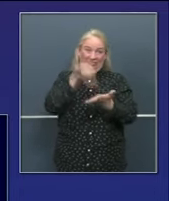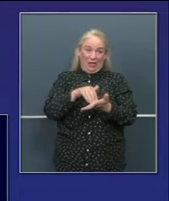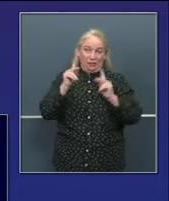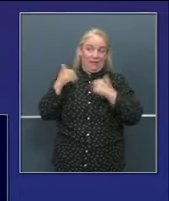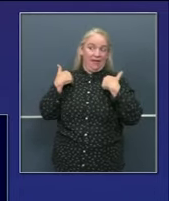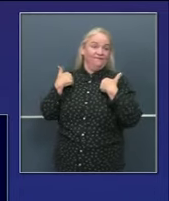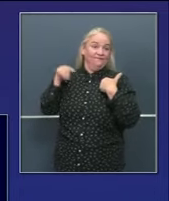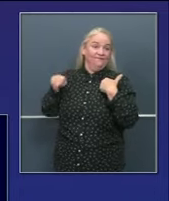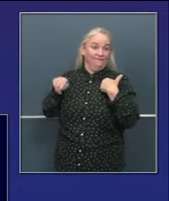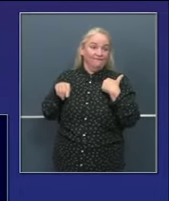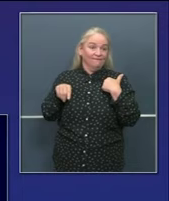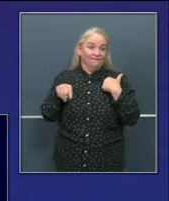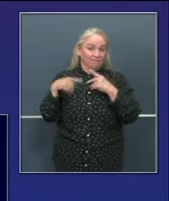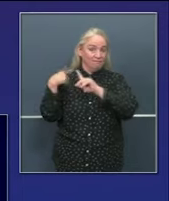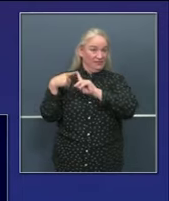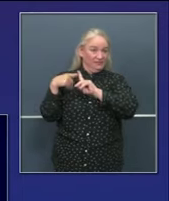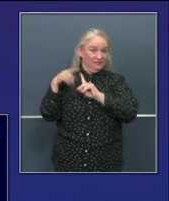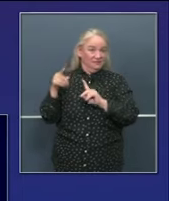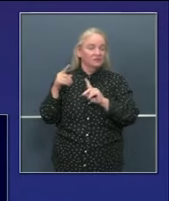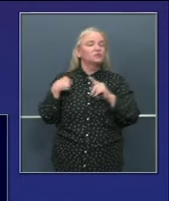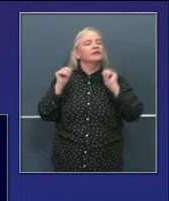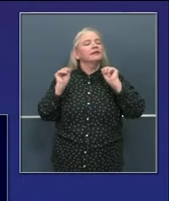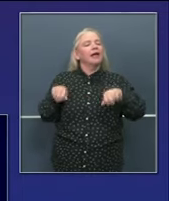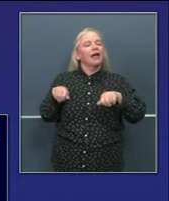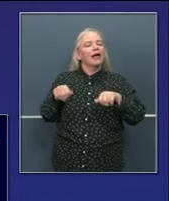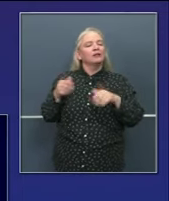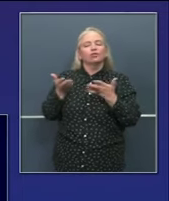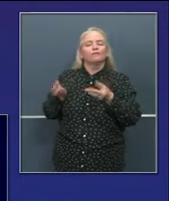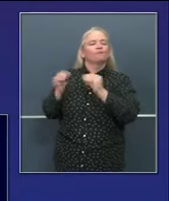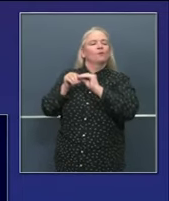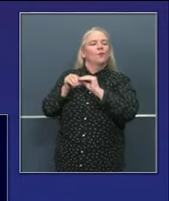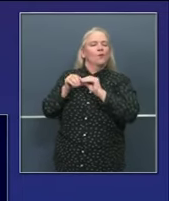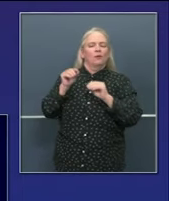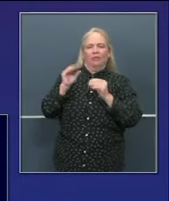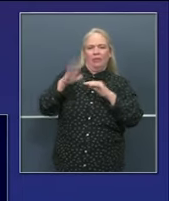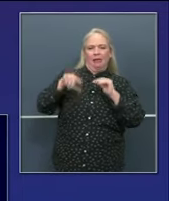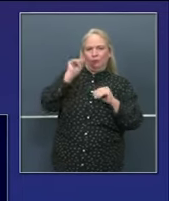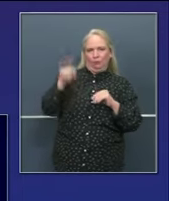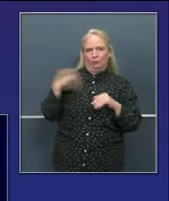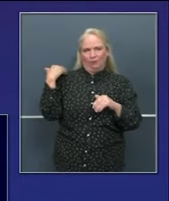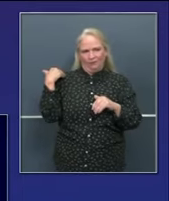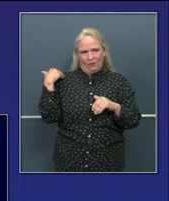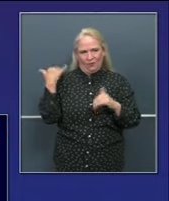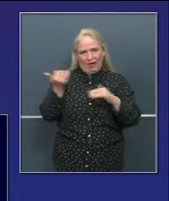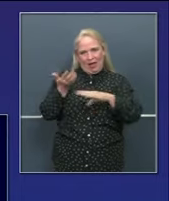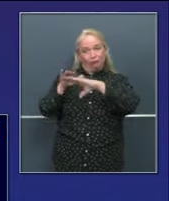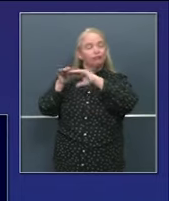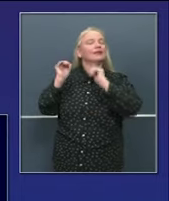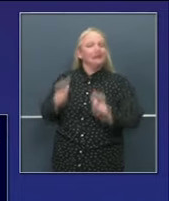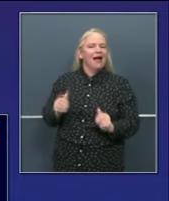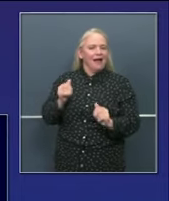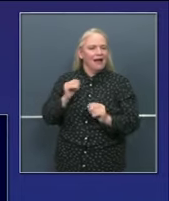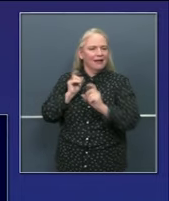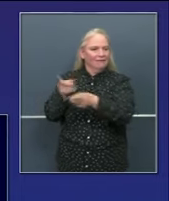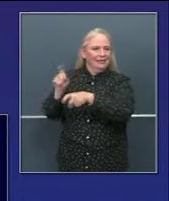20%. We have, as I said, built out these alternative care sites, the physical sites. We have secured hospitals like